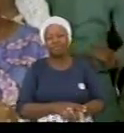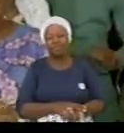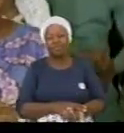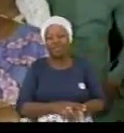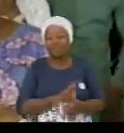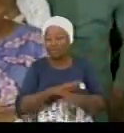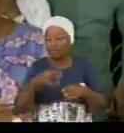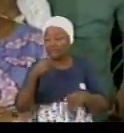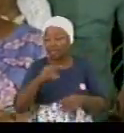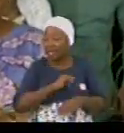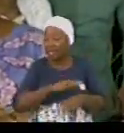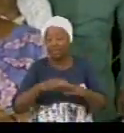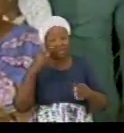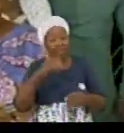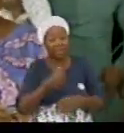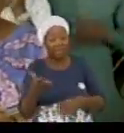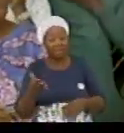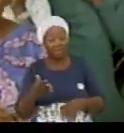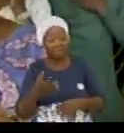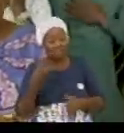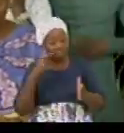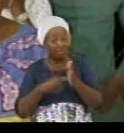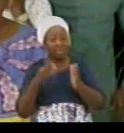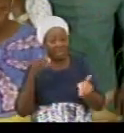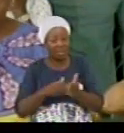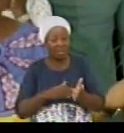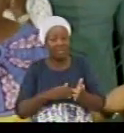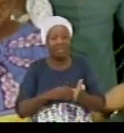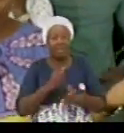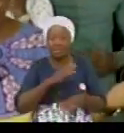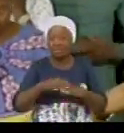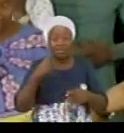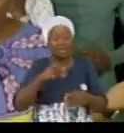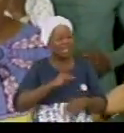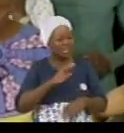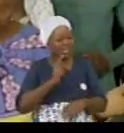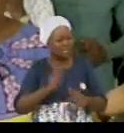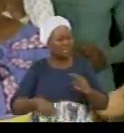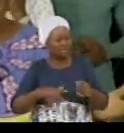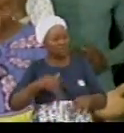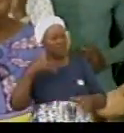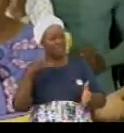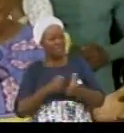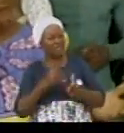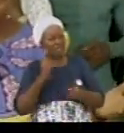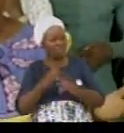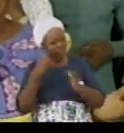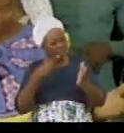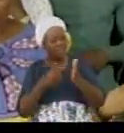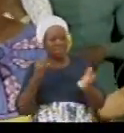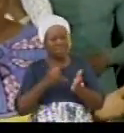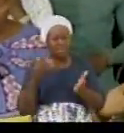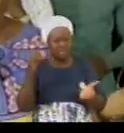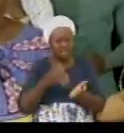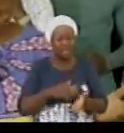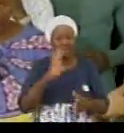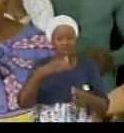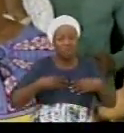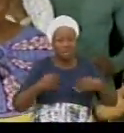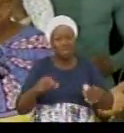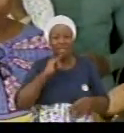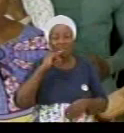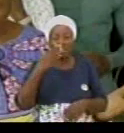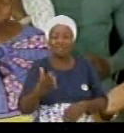nothing, check up again. Don't say, I can't feel it, check up again. Your healing is